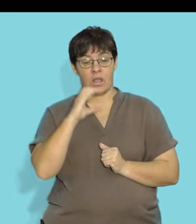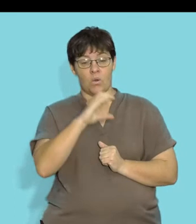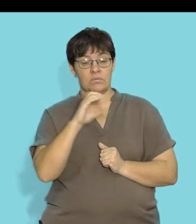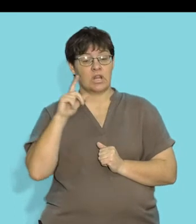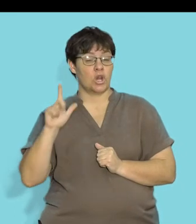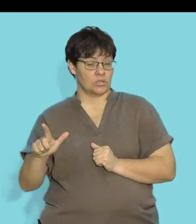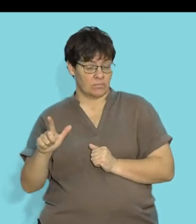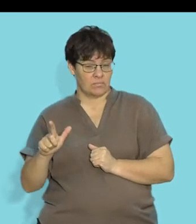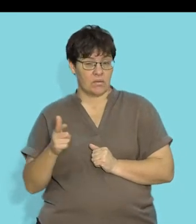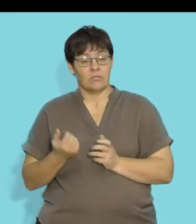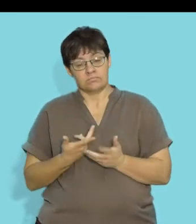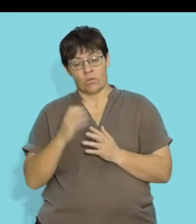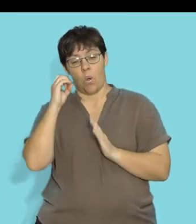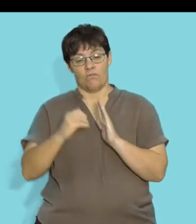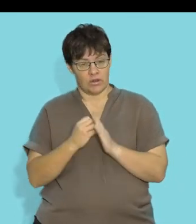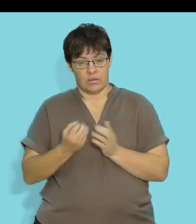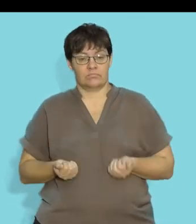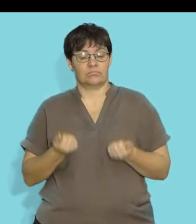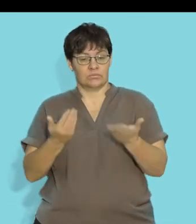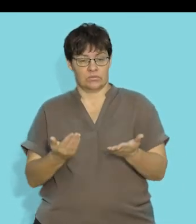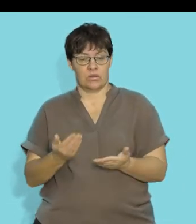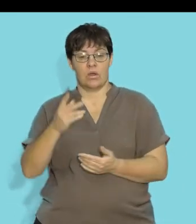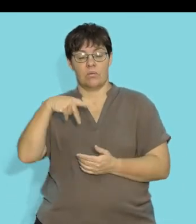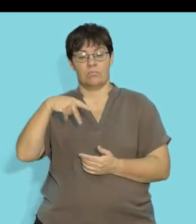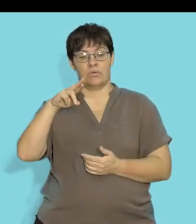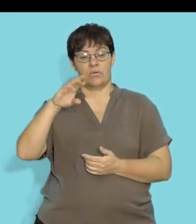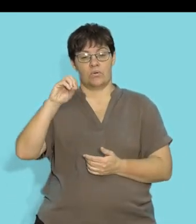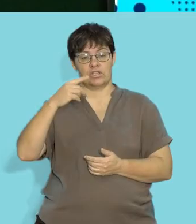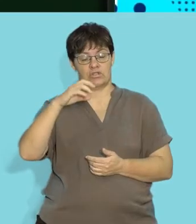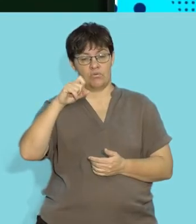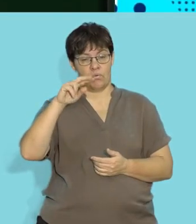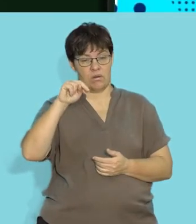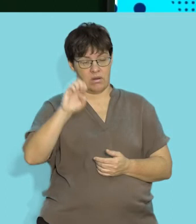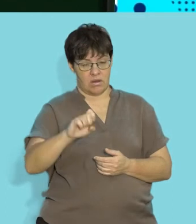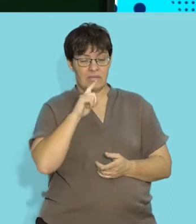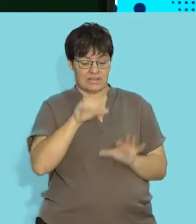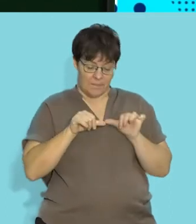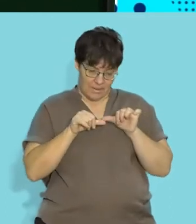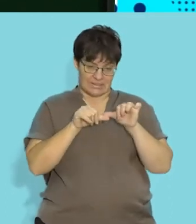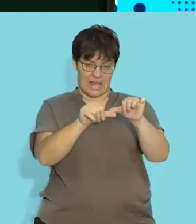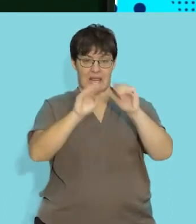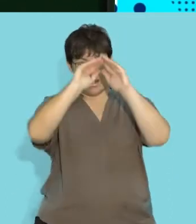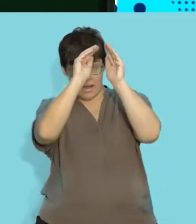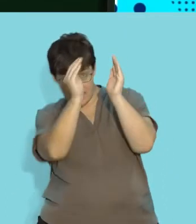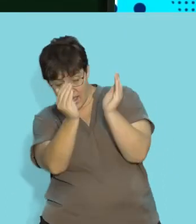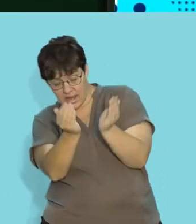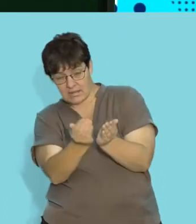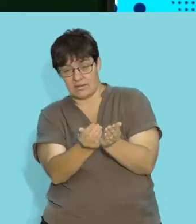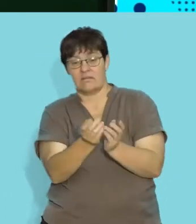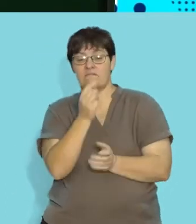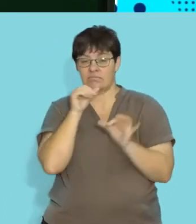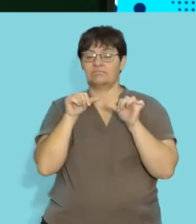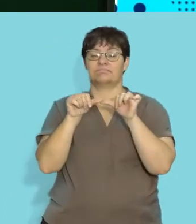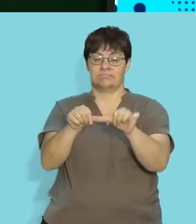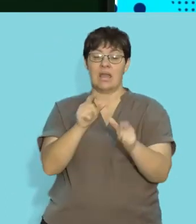corpus luteum stimulates the ovary to produce progesterone. And progesterone is the hormone that actually maintains the lining of the